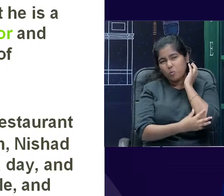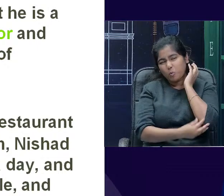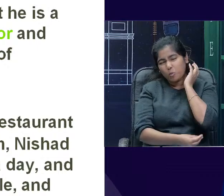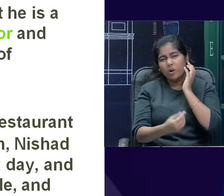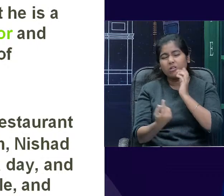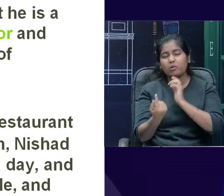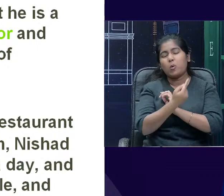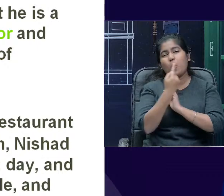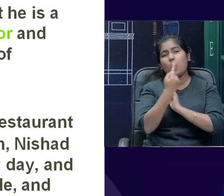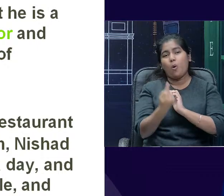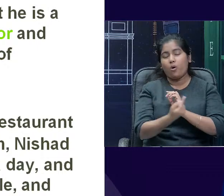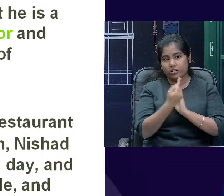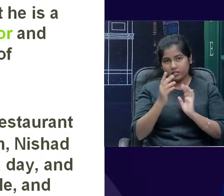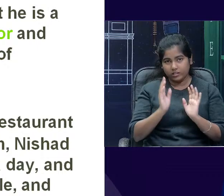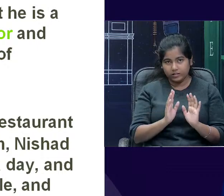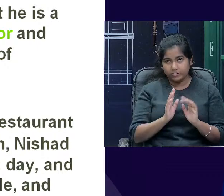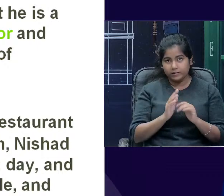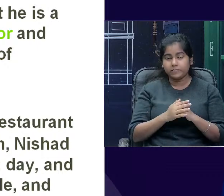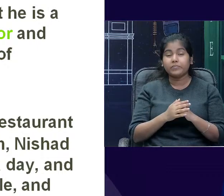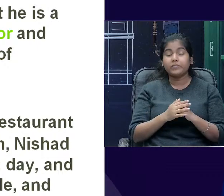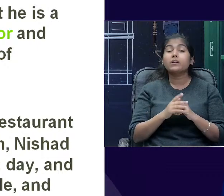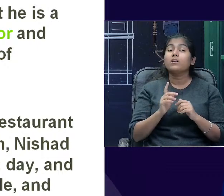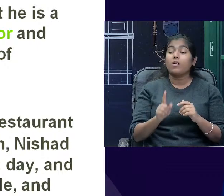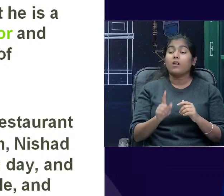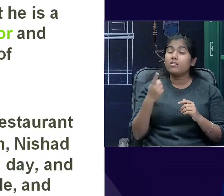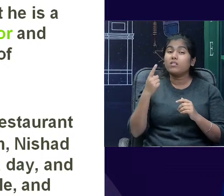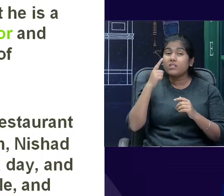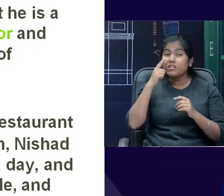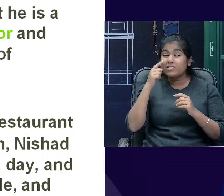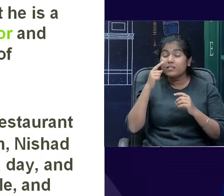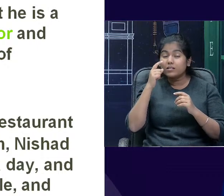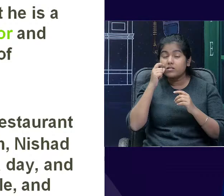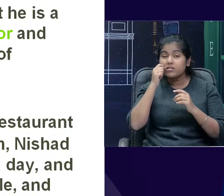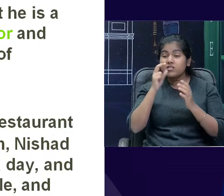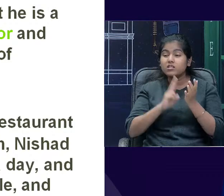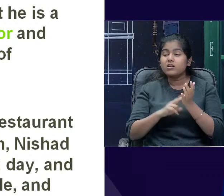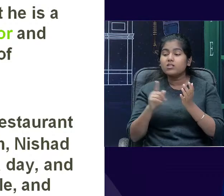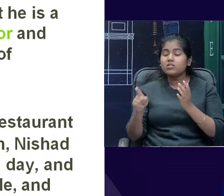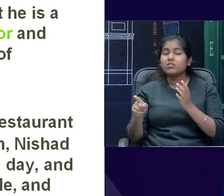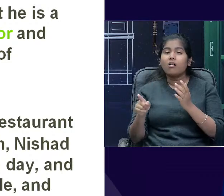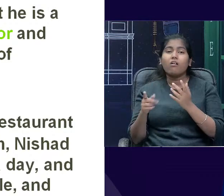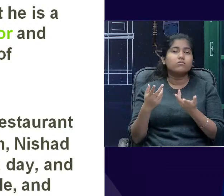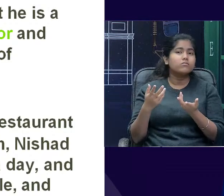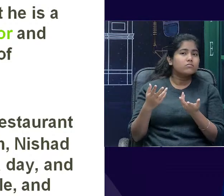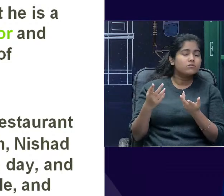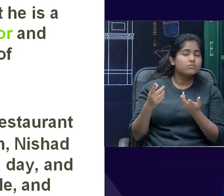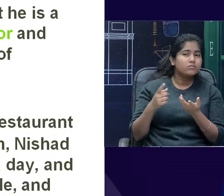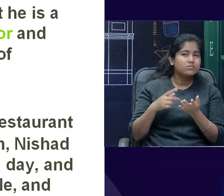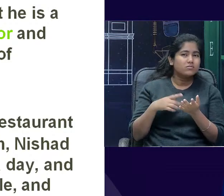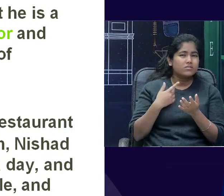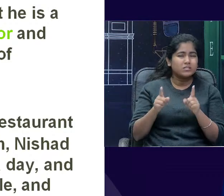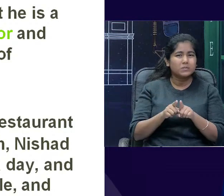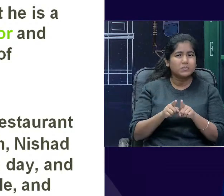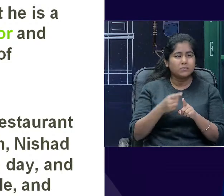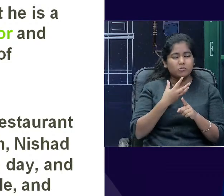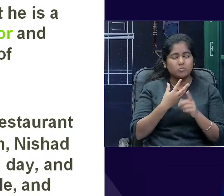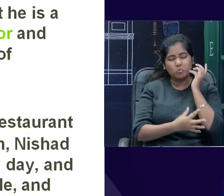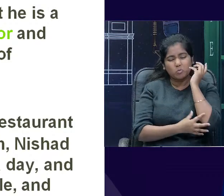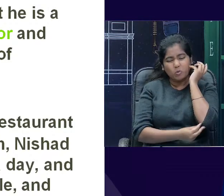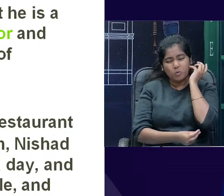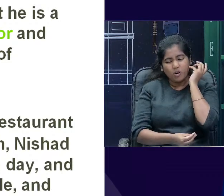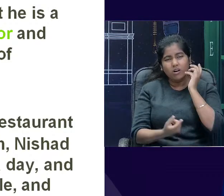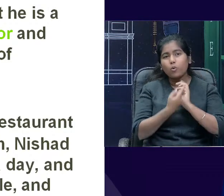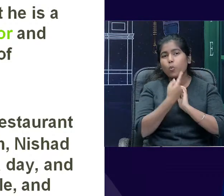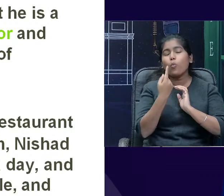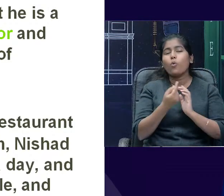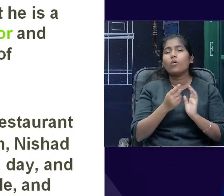side, Nishad, her younger brother, thinks that man is very poor and lonely. That